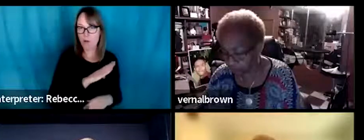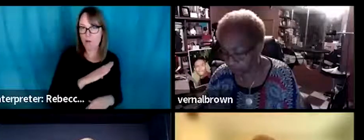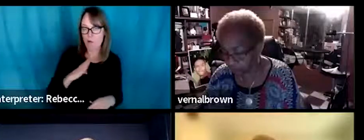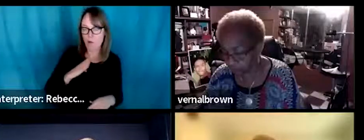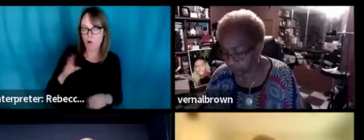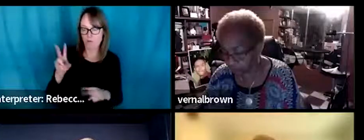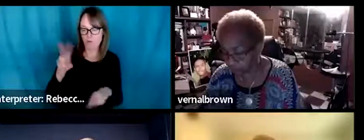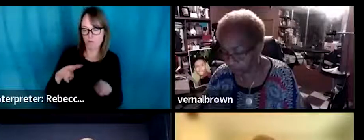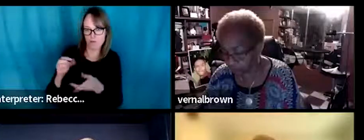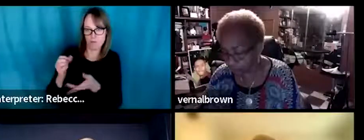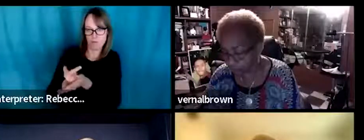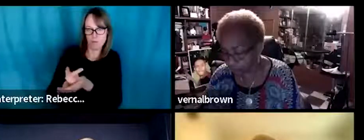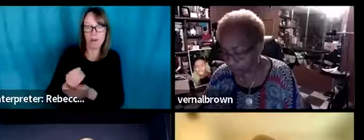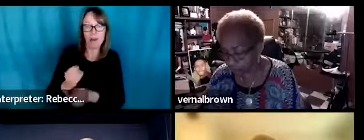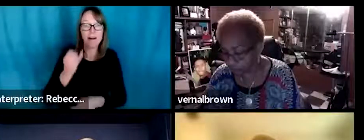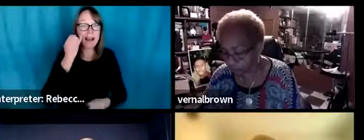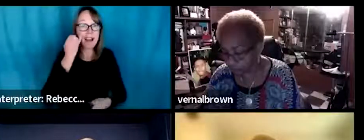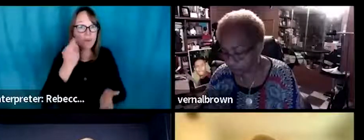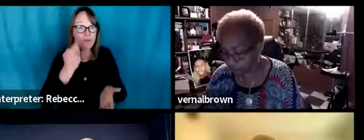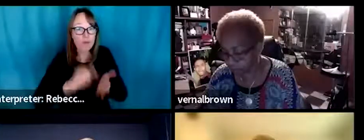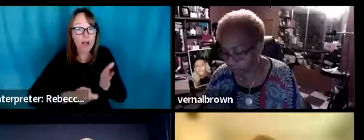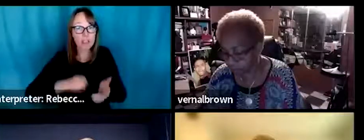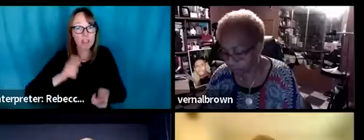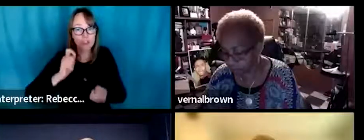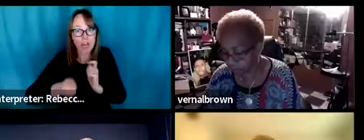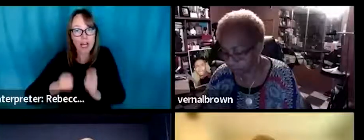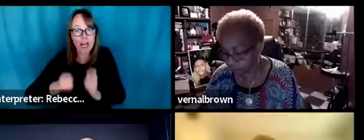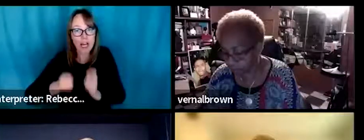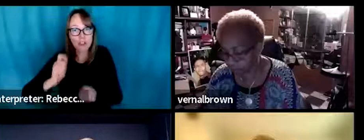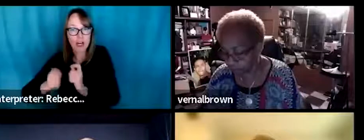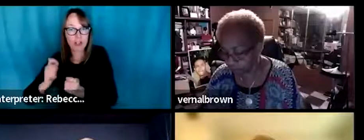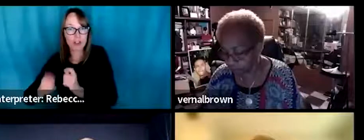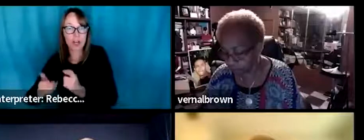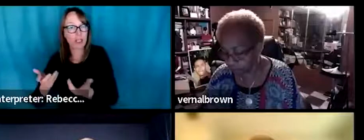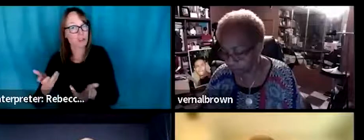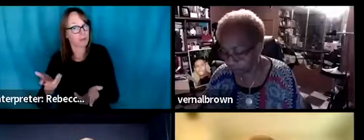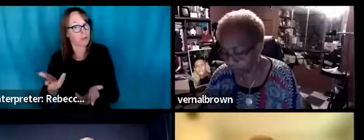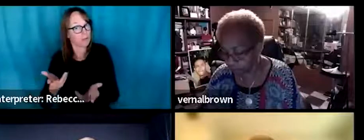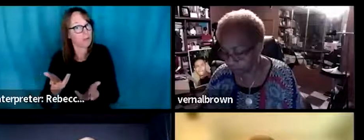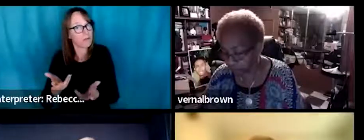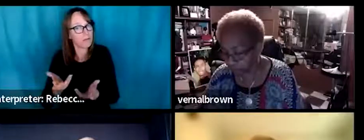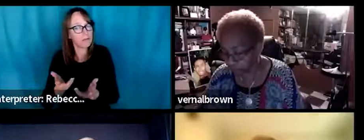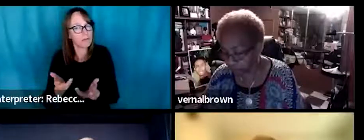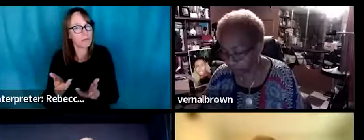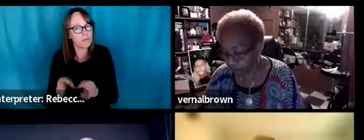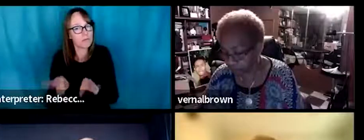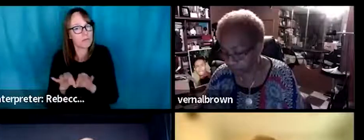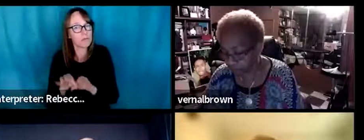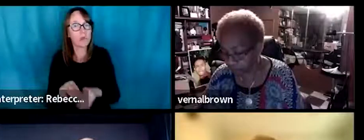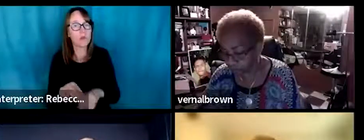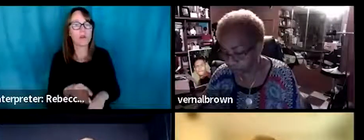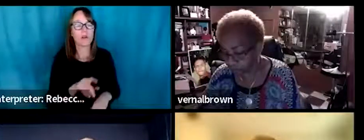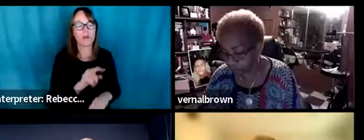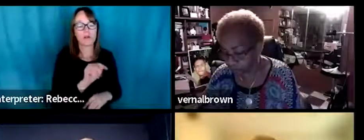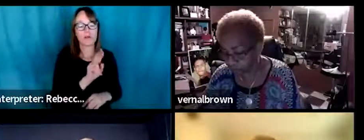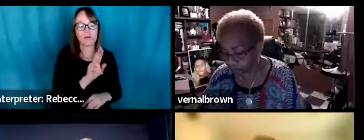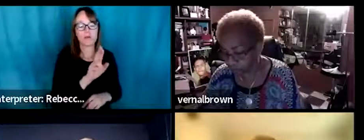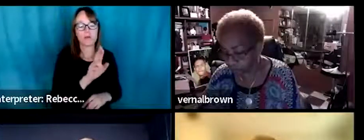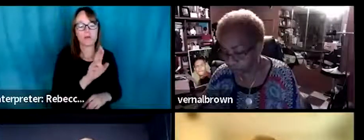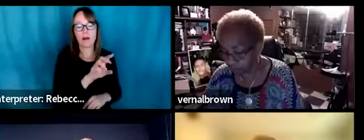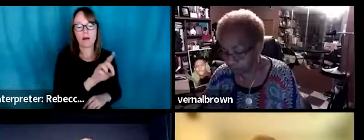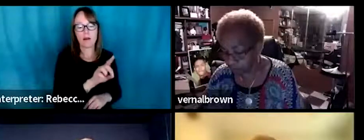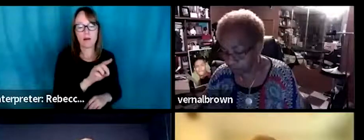feel that they are. So some examples of other boards that have done this include TriMet in Oregon. They actually went to